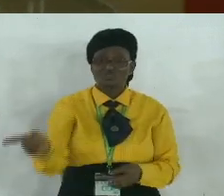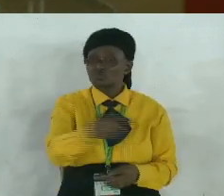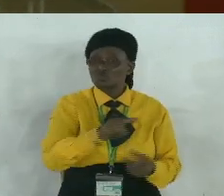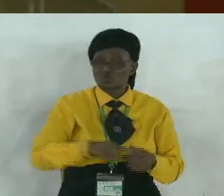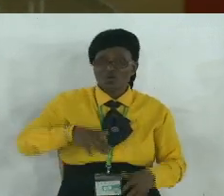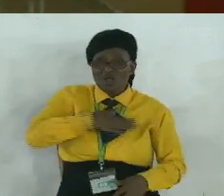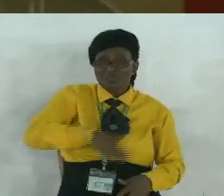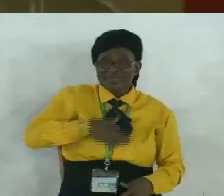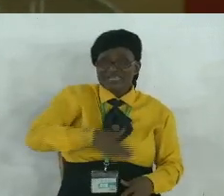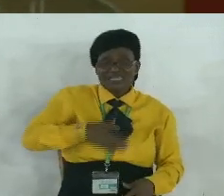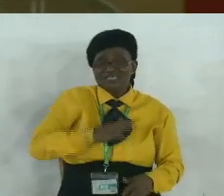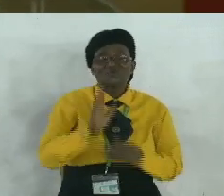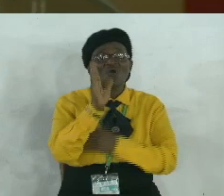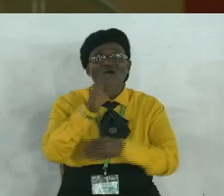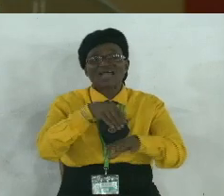all.